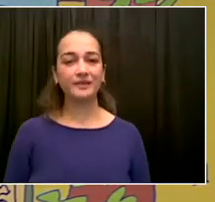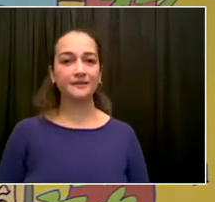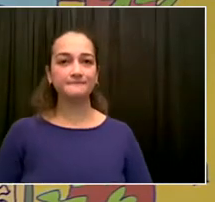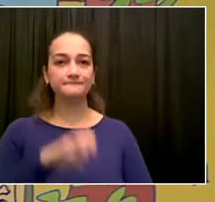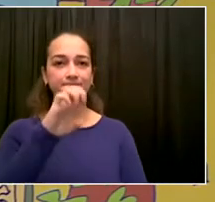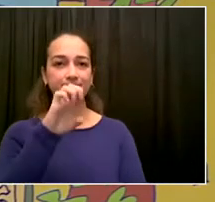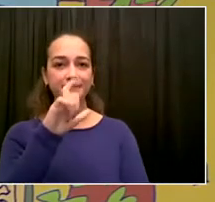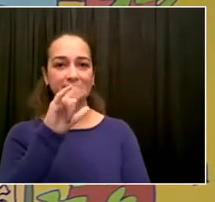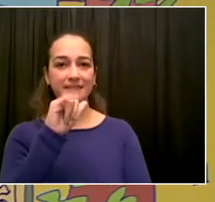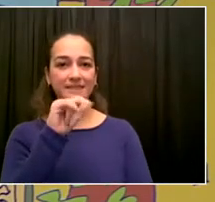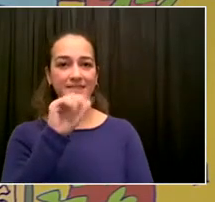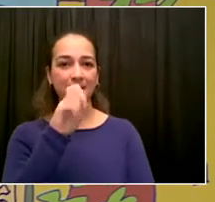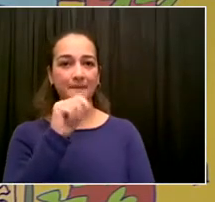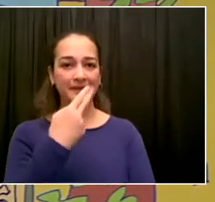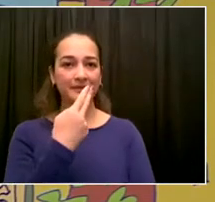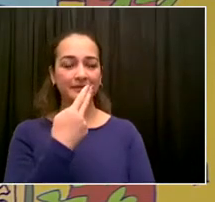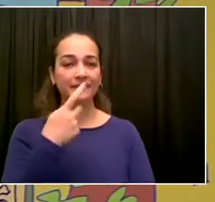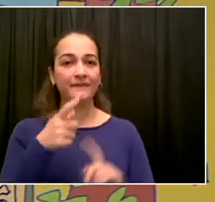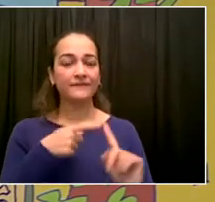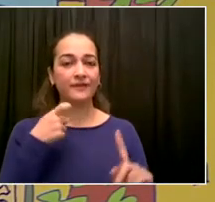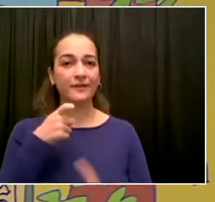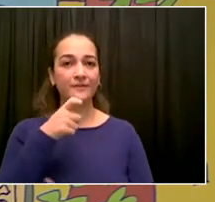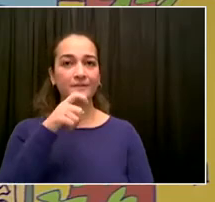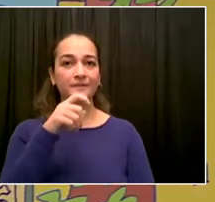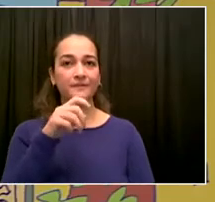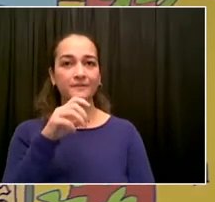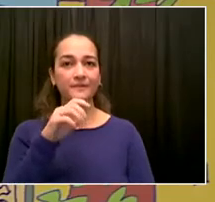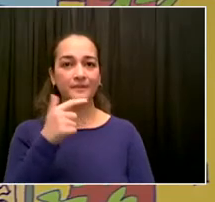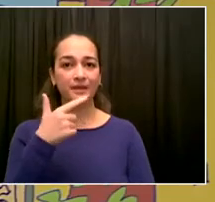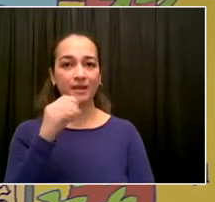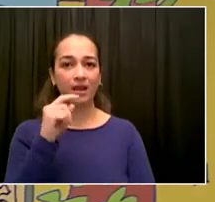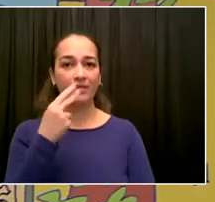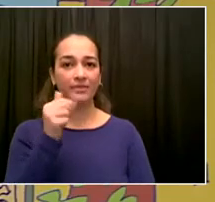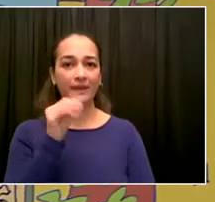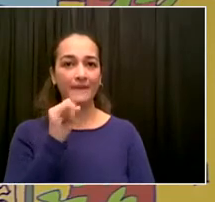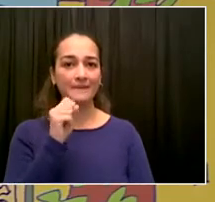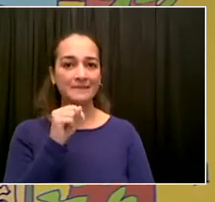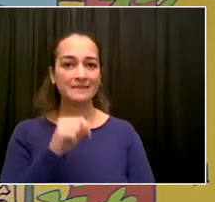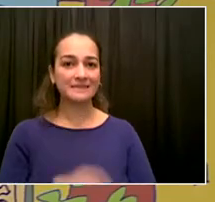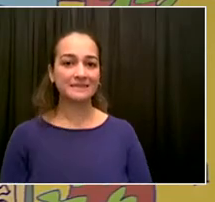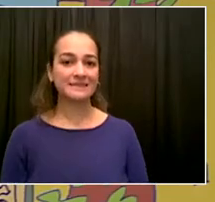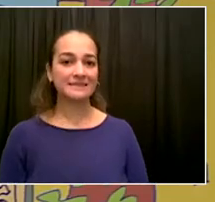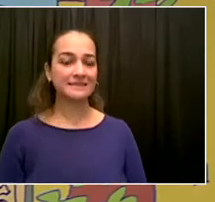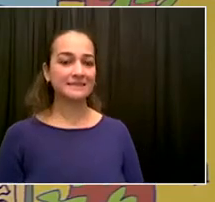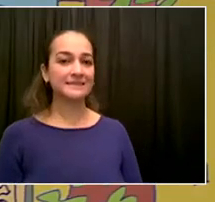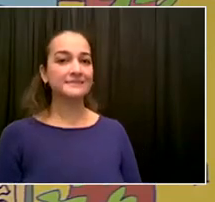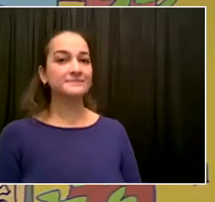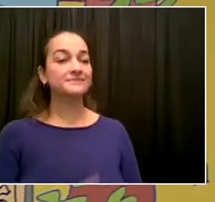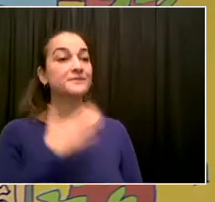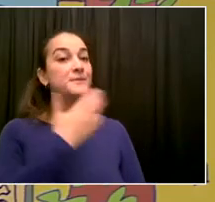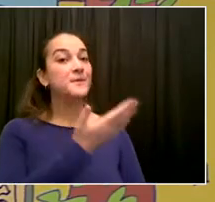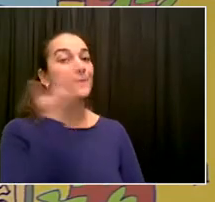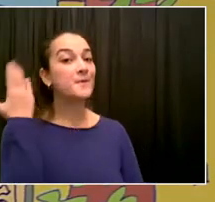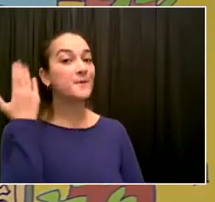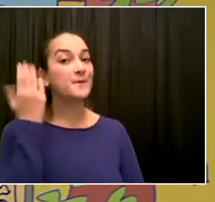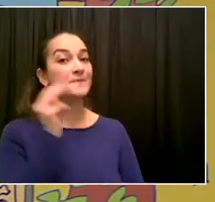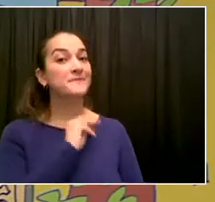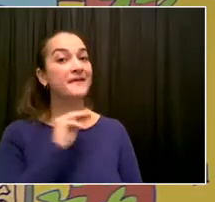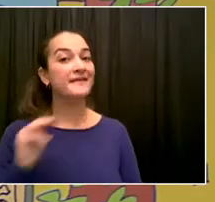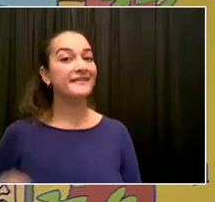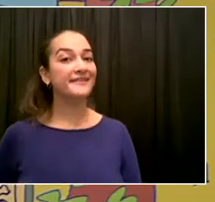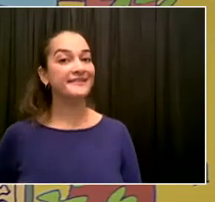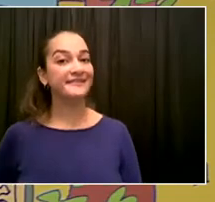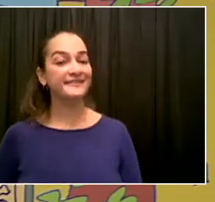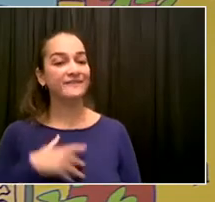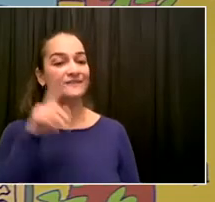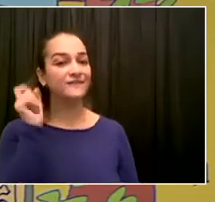Good morning, Mr. Mayor. I wanted to start off by asking about, there's some social media reports about garbage